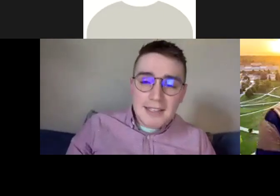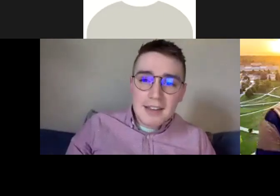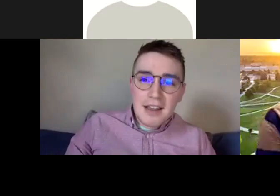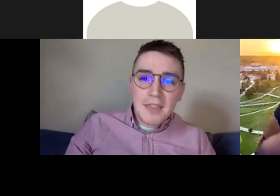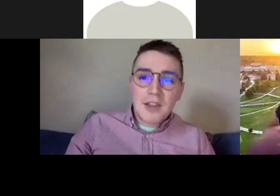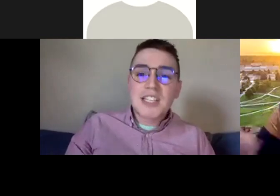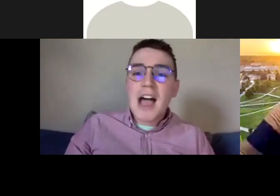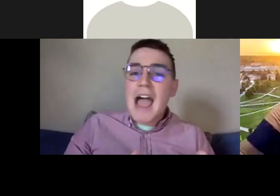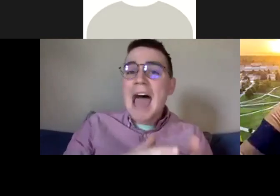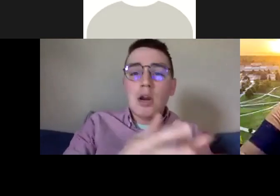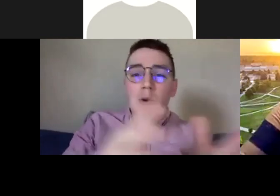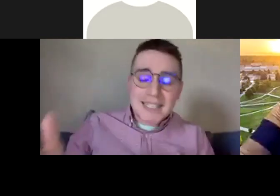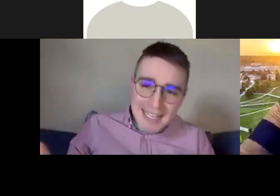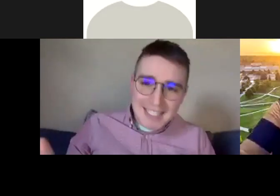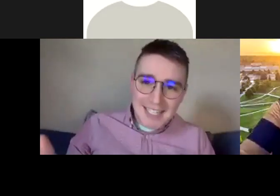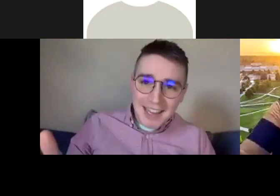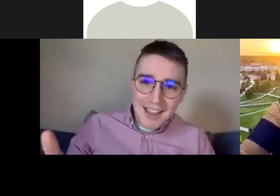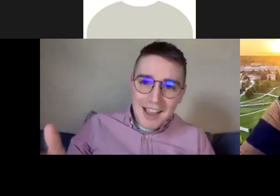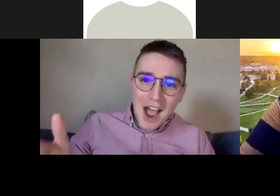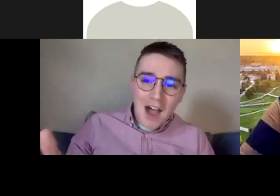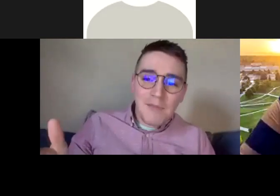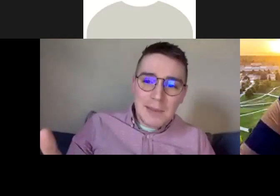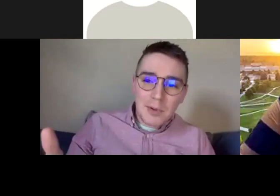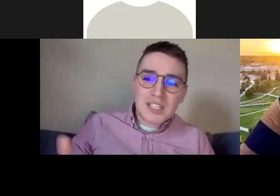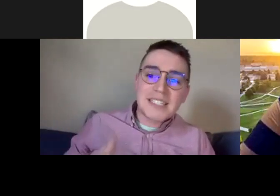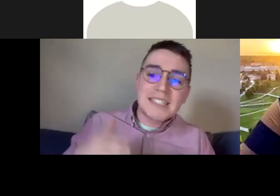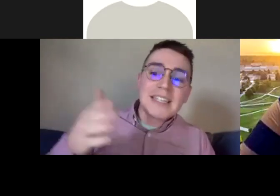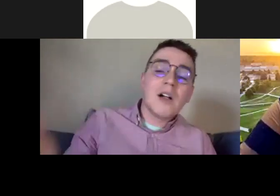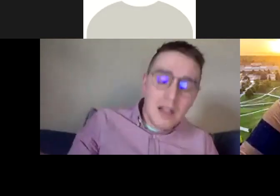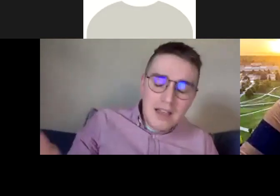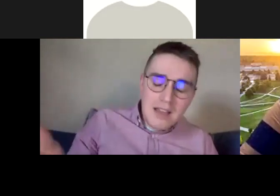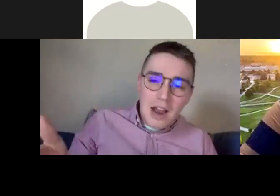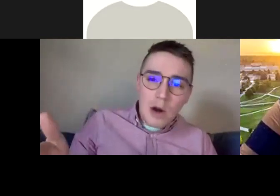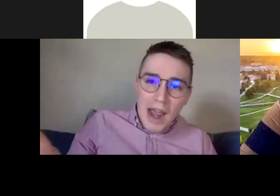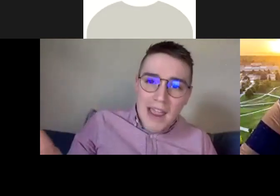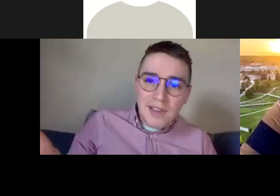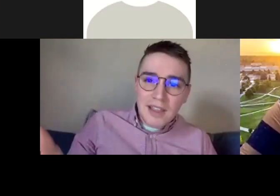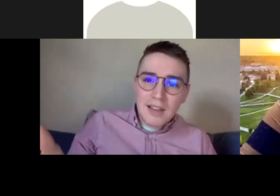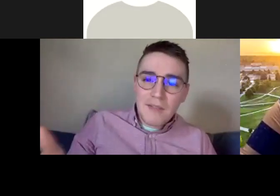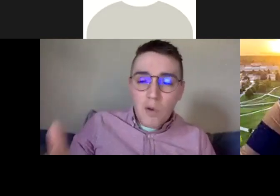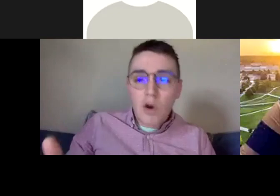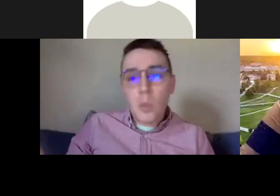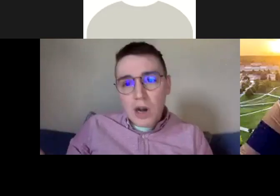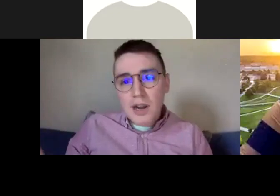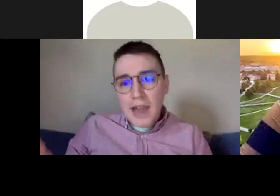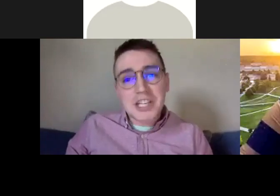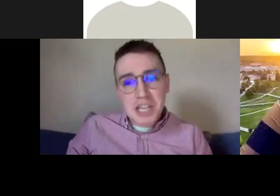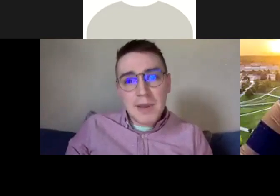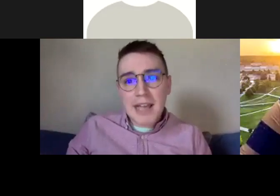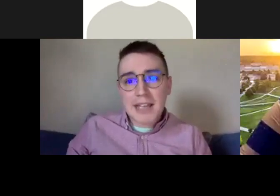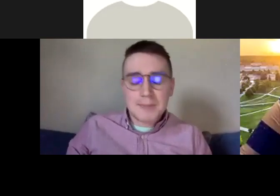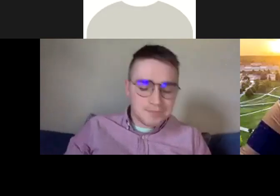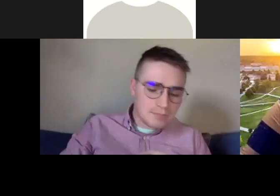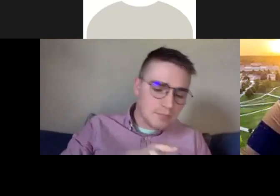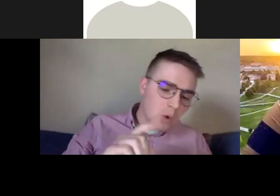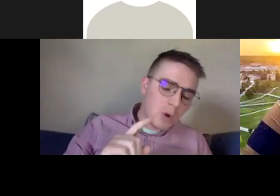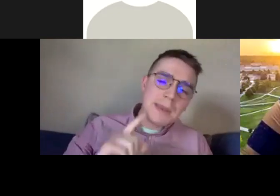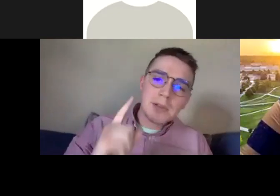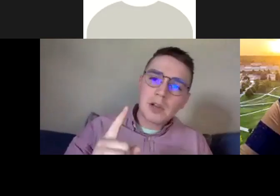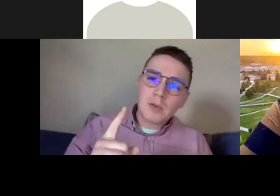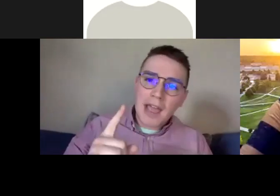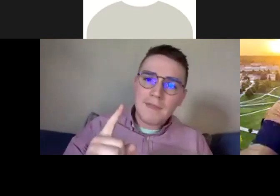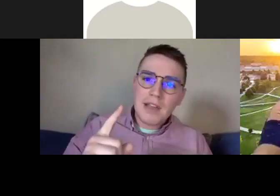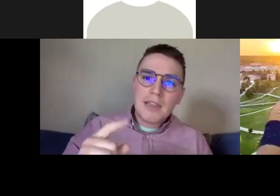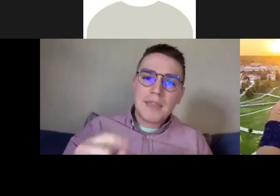because there is not adequate testing of people still arriving for work at JBS. When